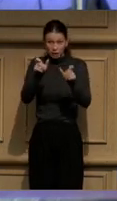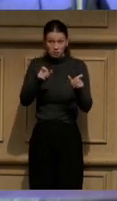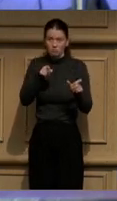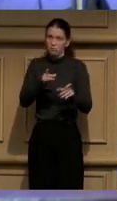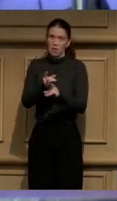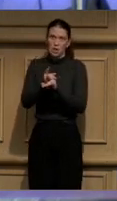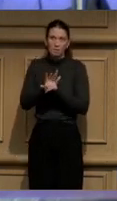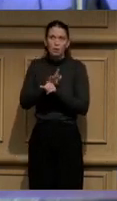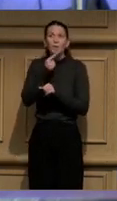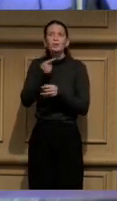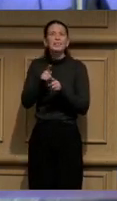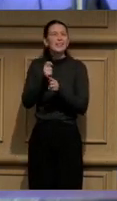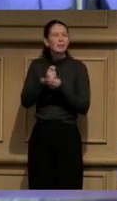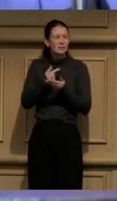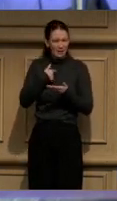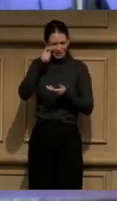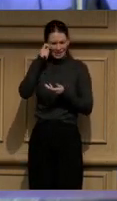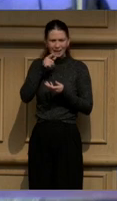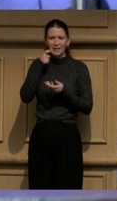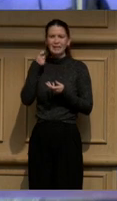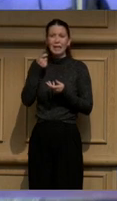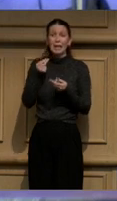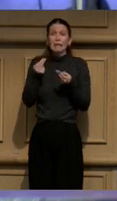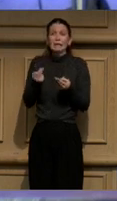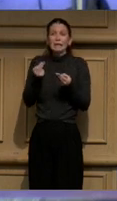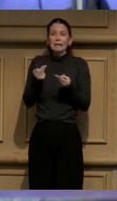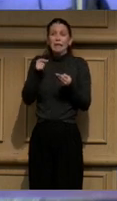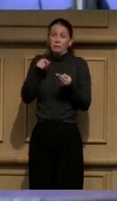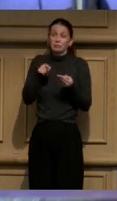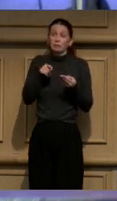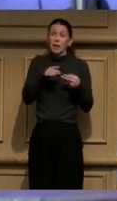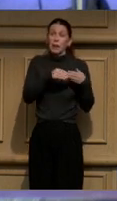know, what is it they say? Necessity is the mother of invention, mm-hmm. you know?